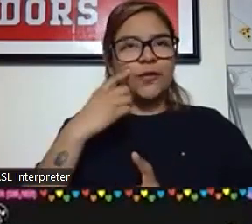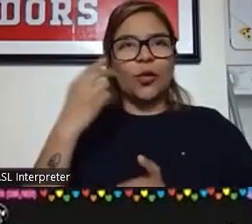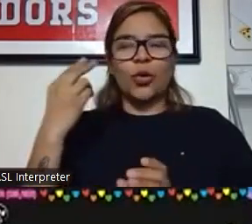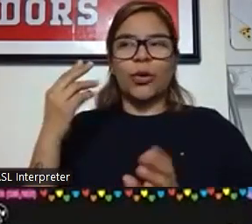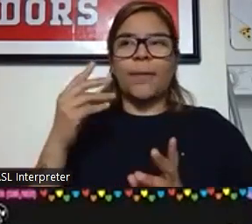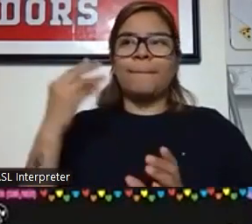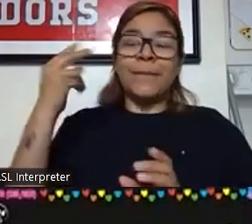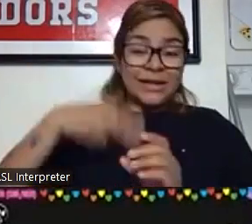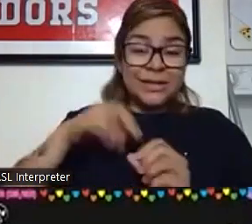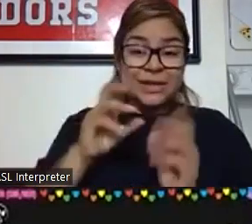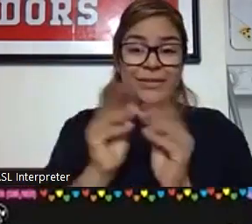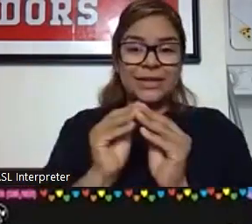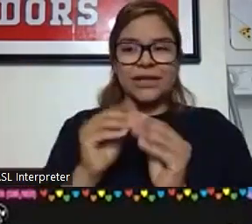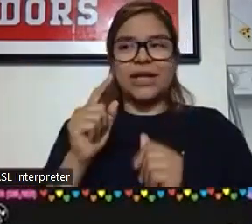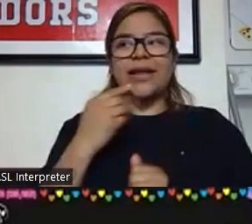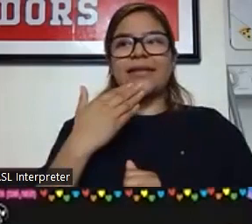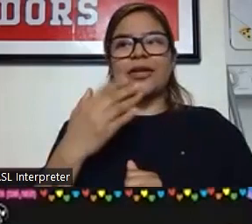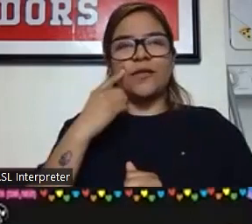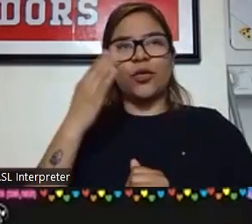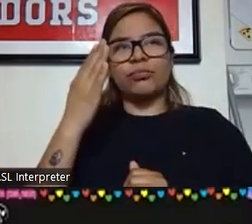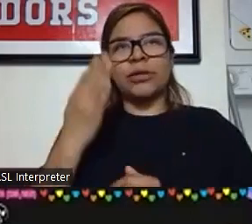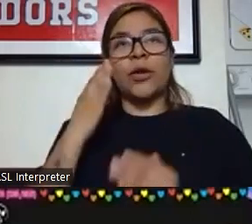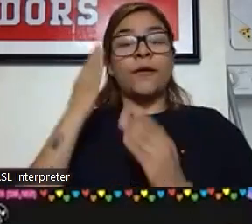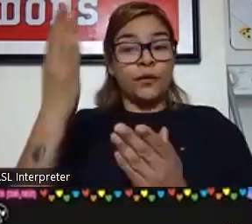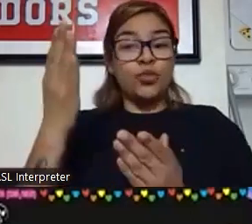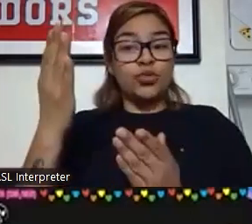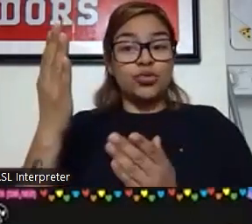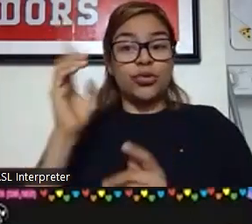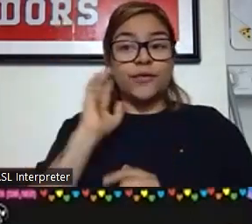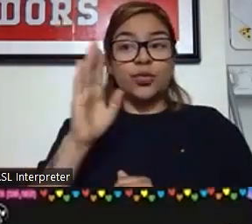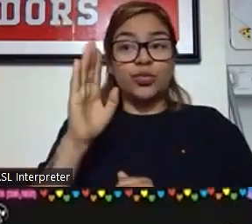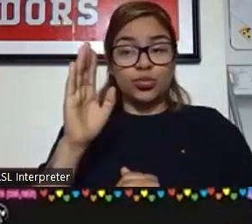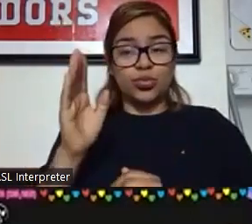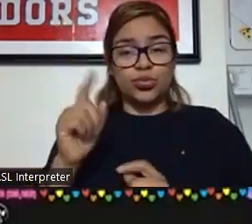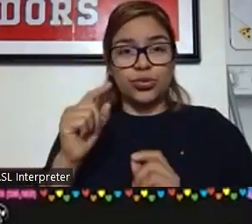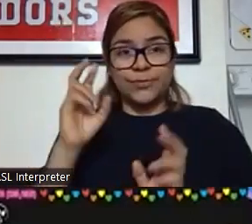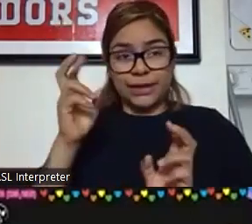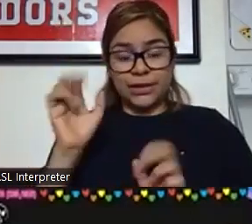for a suggestion for a future agenda item, which we will take up. Lydia.